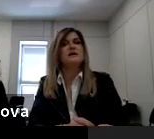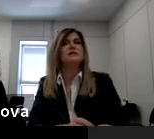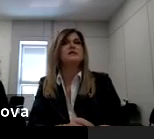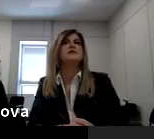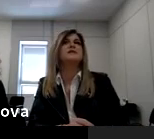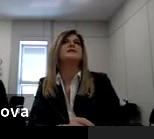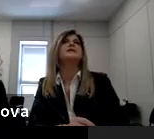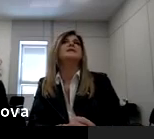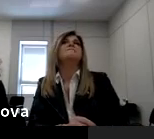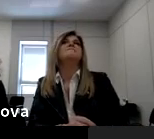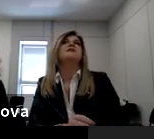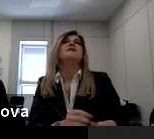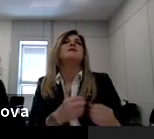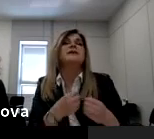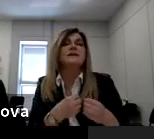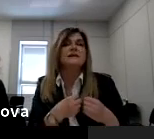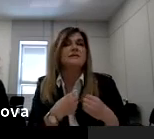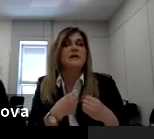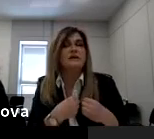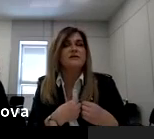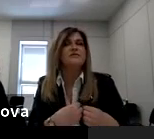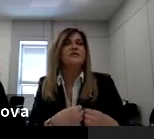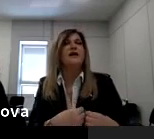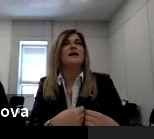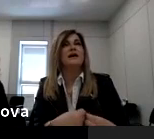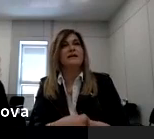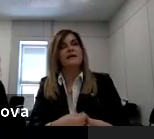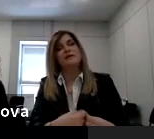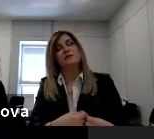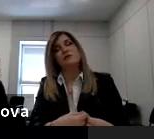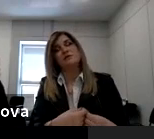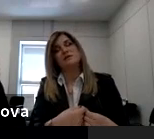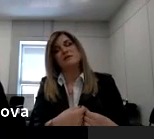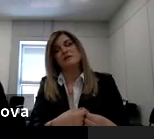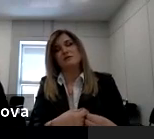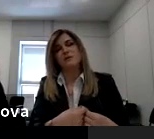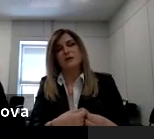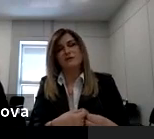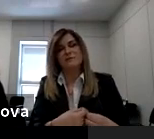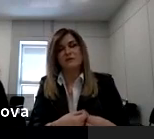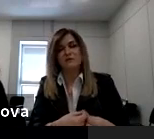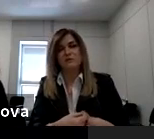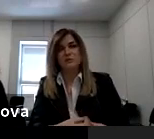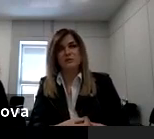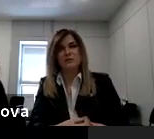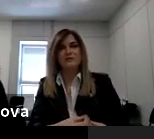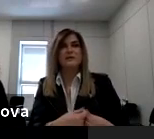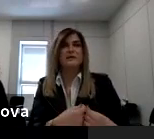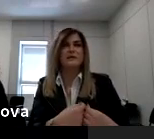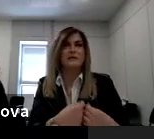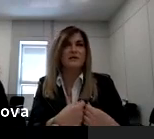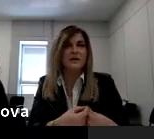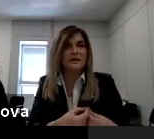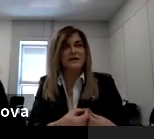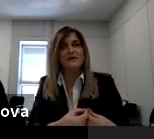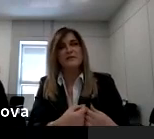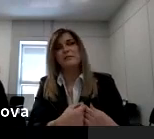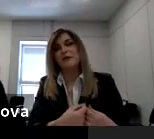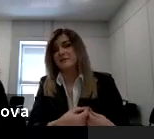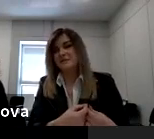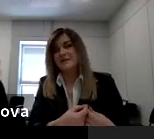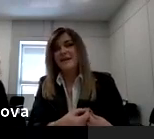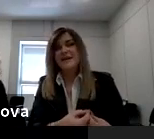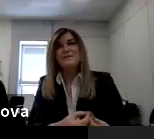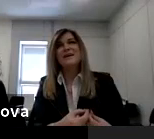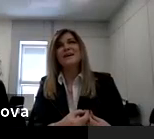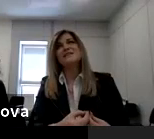us that we, as a manufacturer, are highly interested in the long lifespan of a product. The longer, the